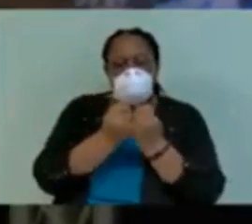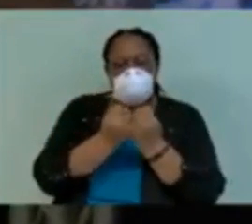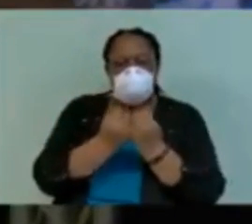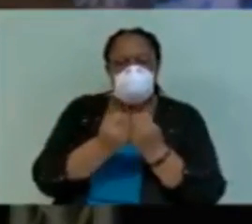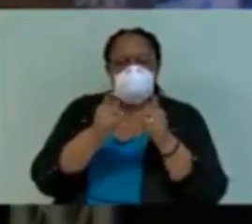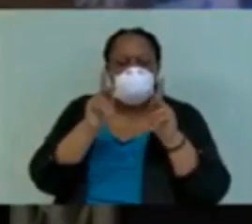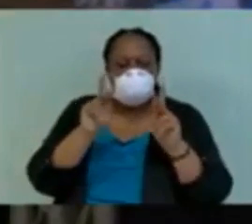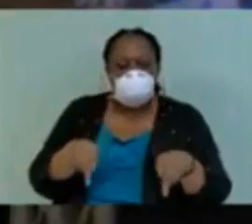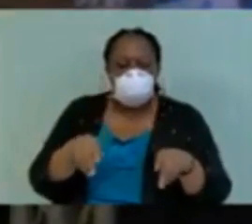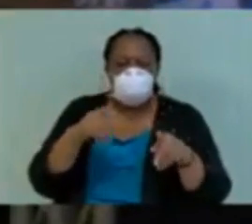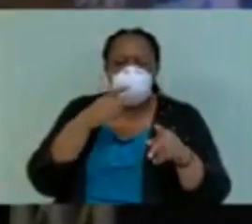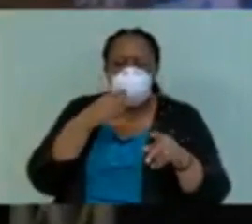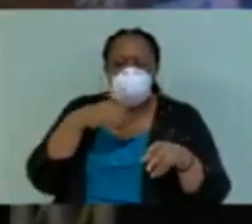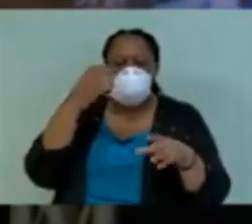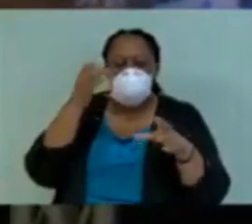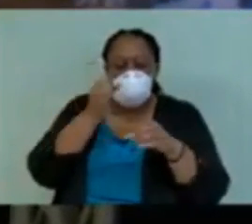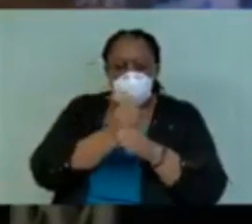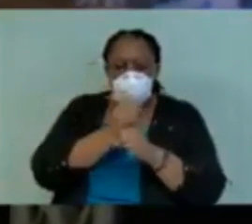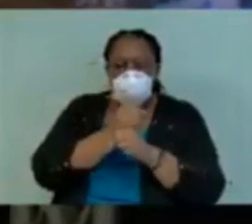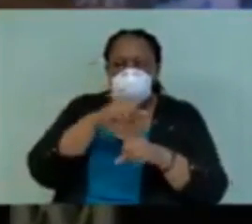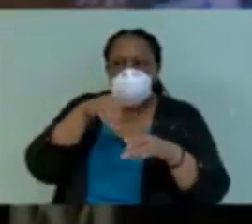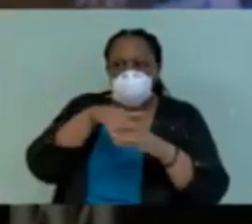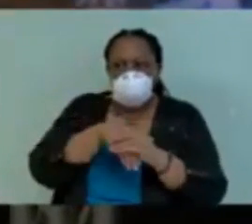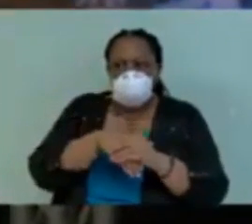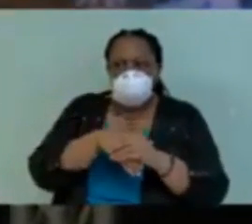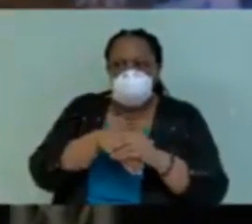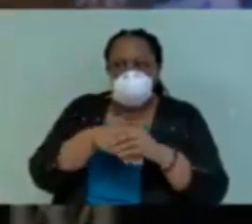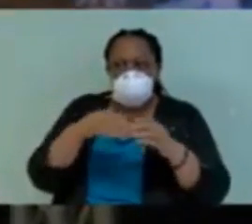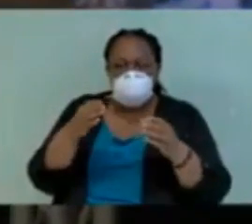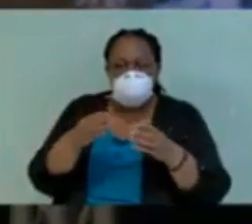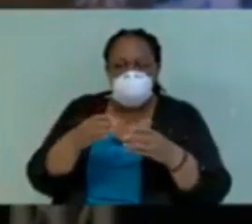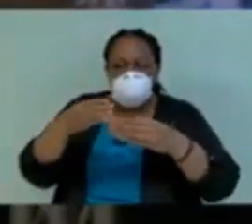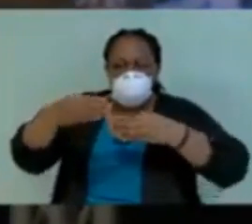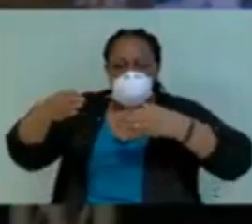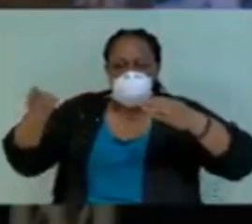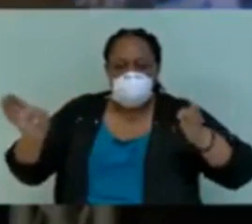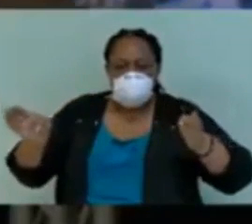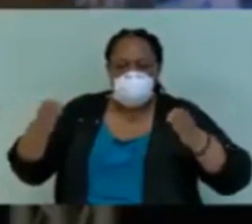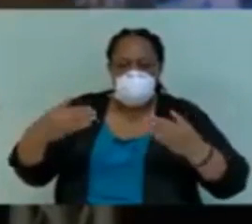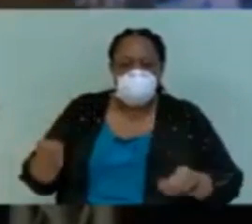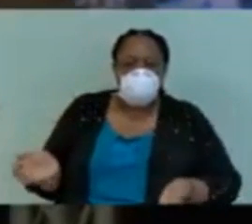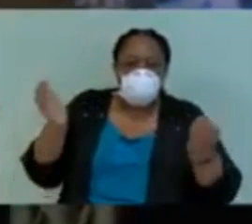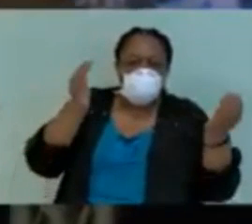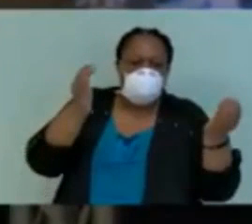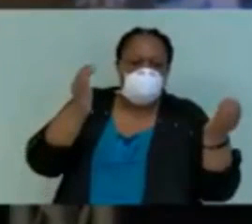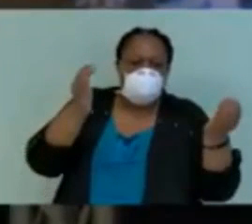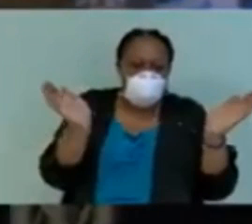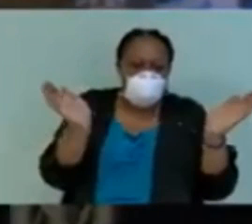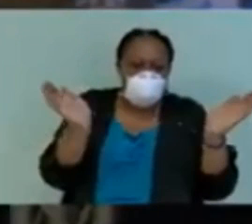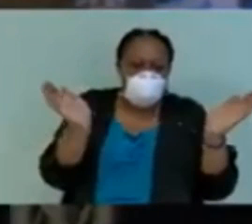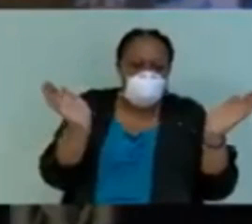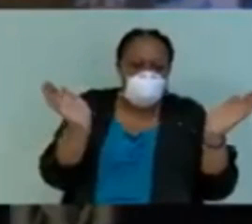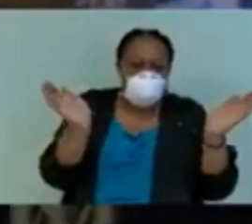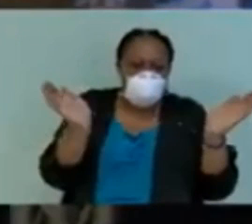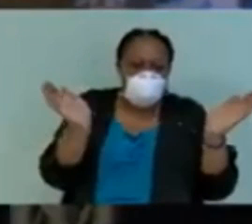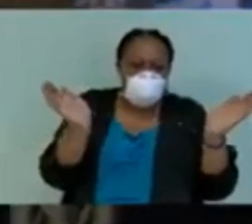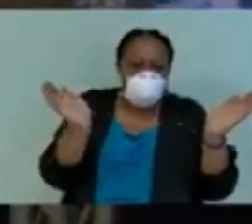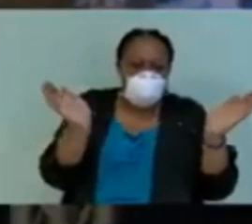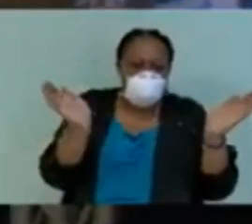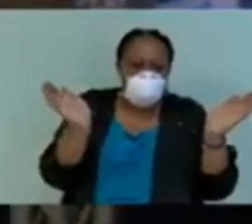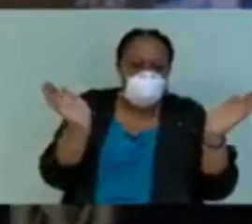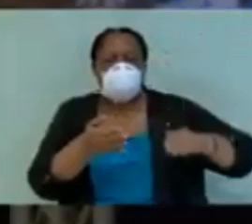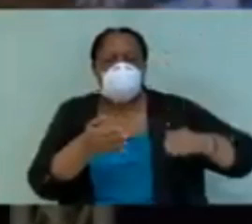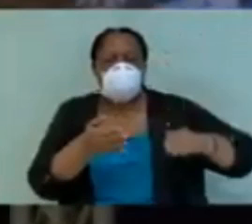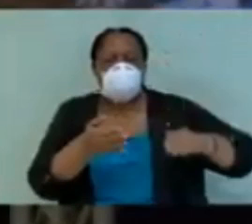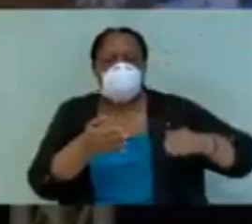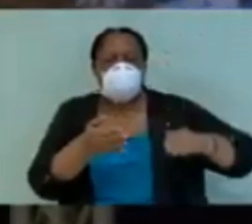on deck across the authority, I wish to make mention of a specific team at the risk of